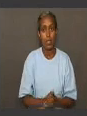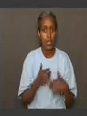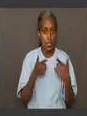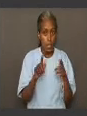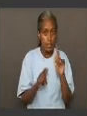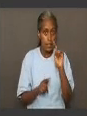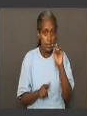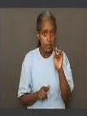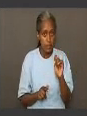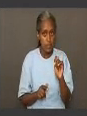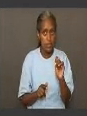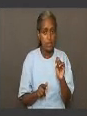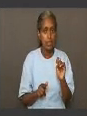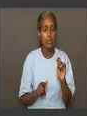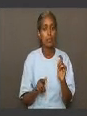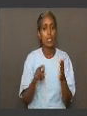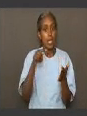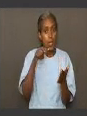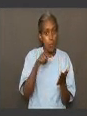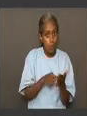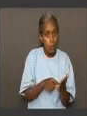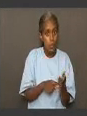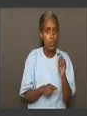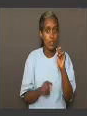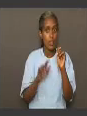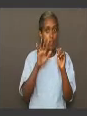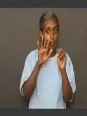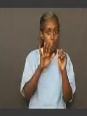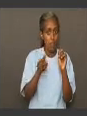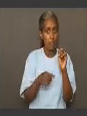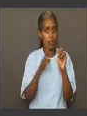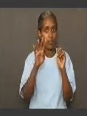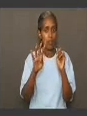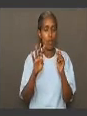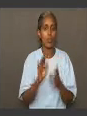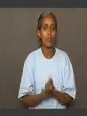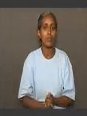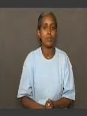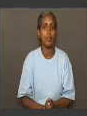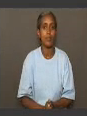Let T be a point at 5, 4.